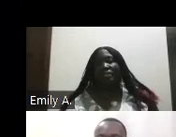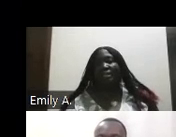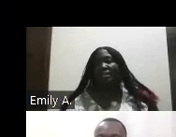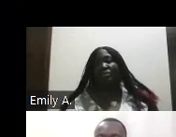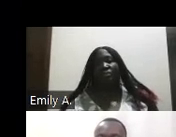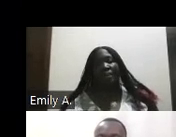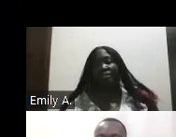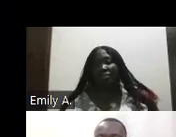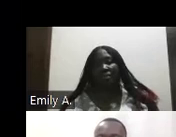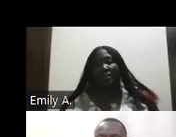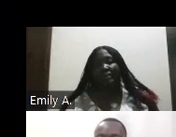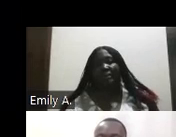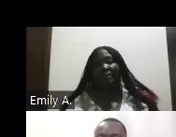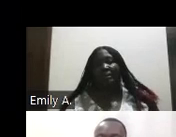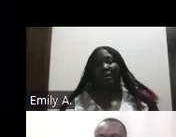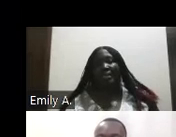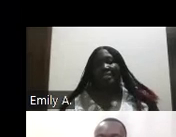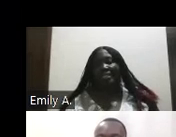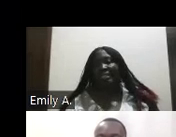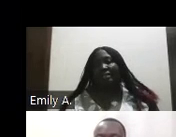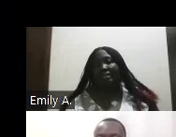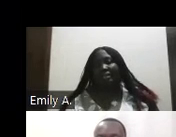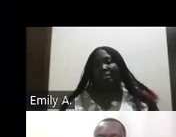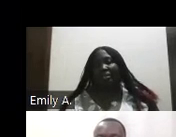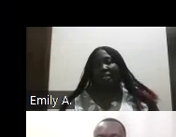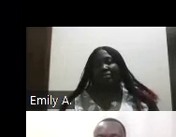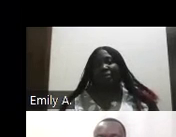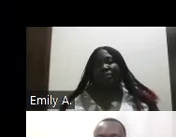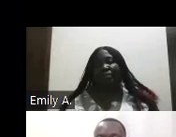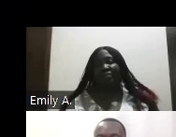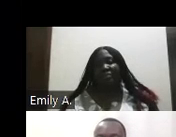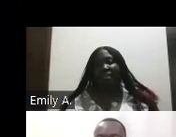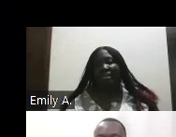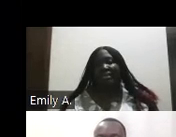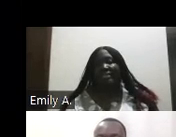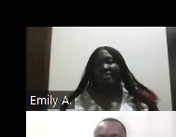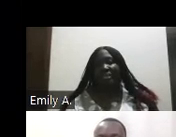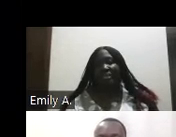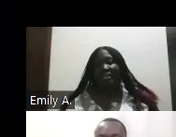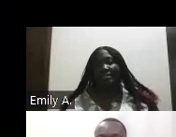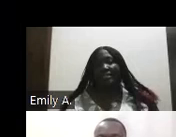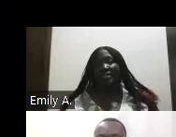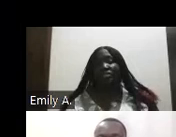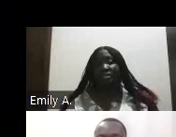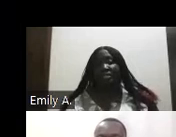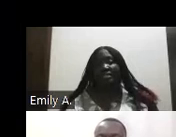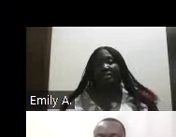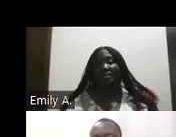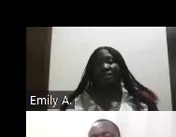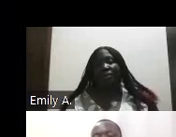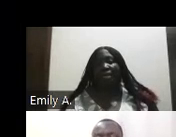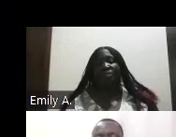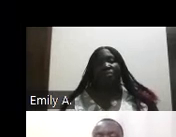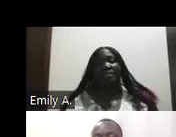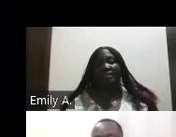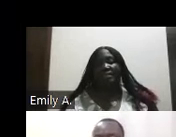still expected to do much more. And yet in the long run, we forget that the HR guys get stressed,